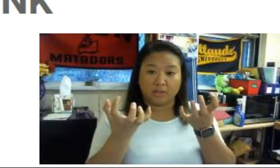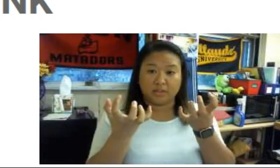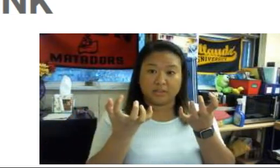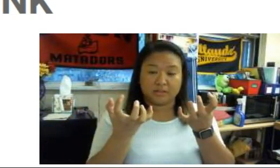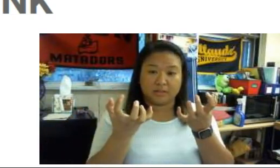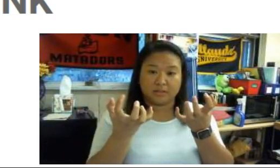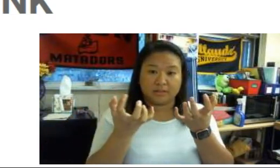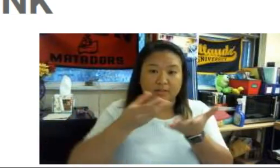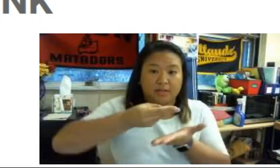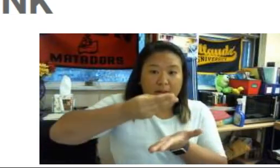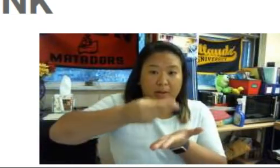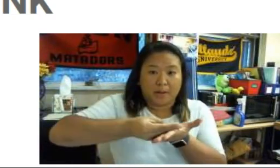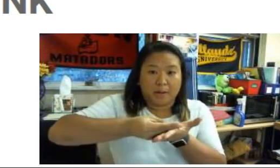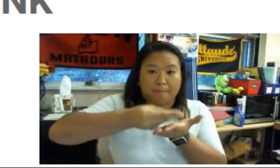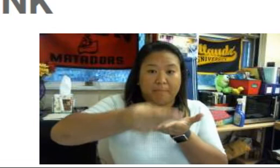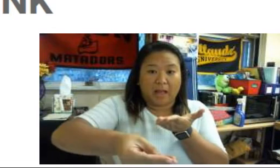want,